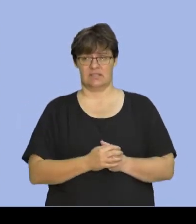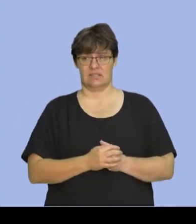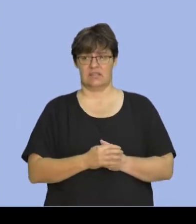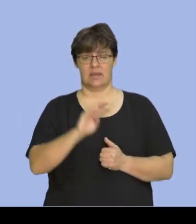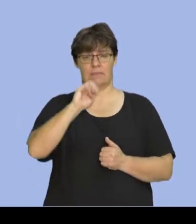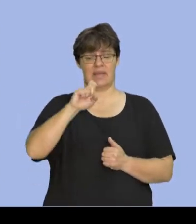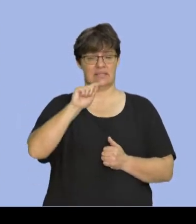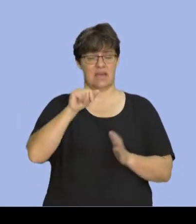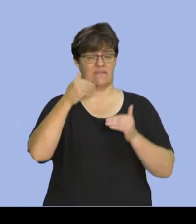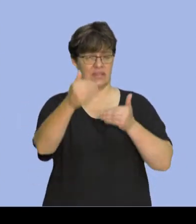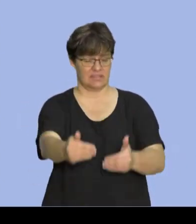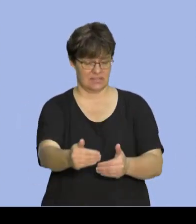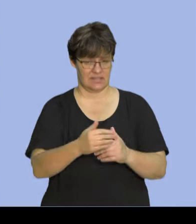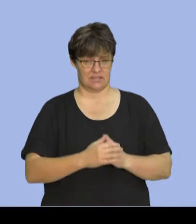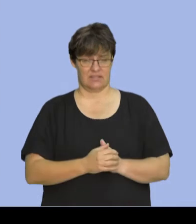metaphase,